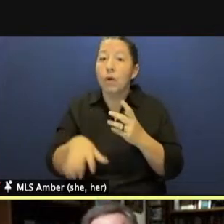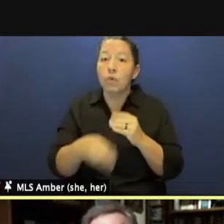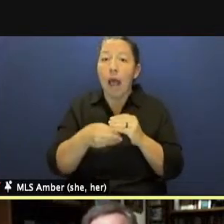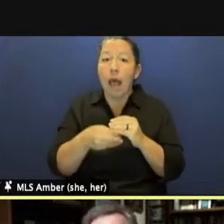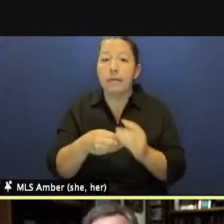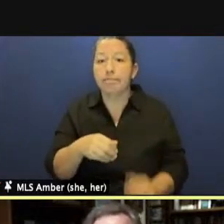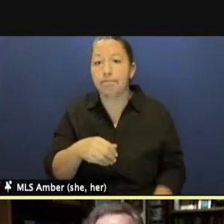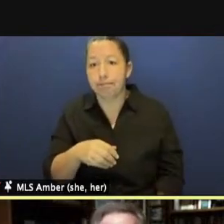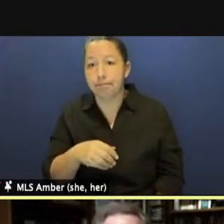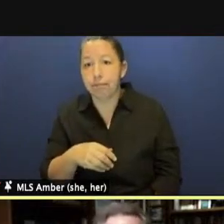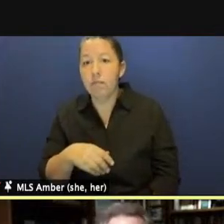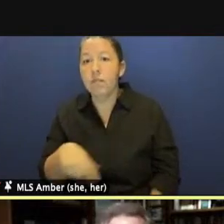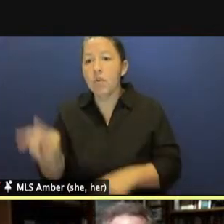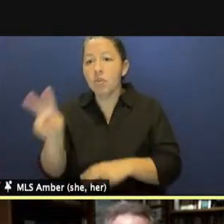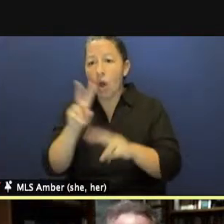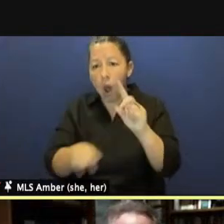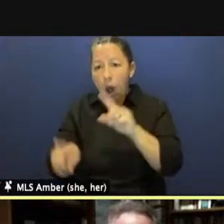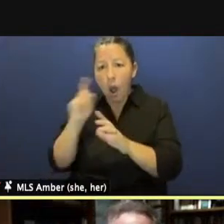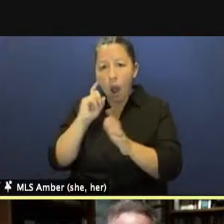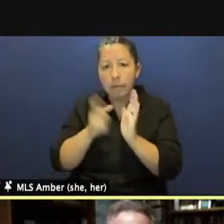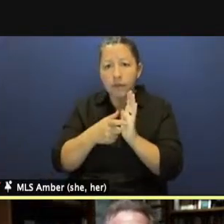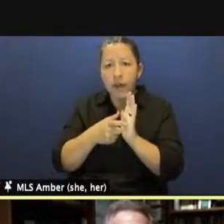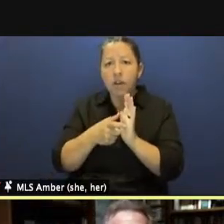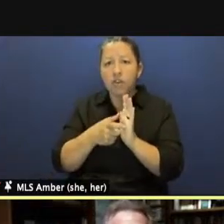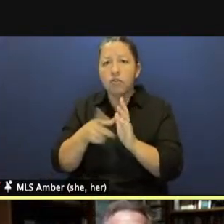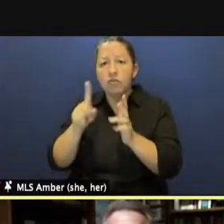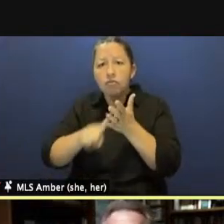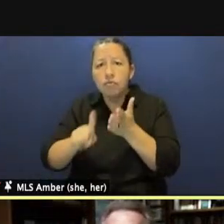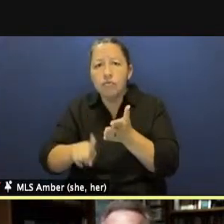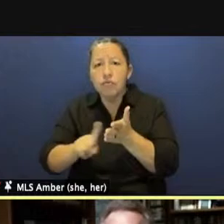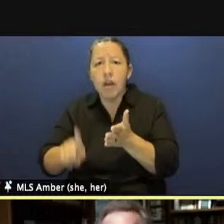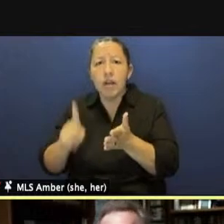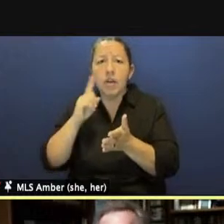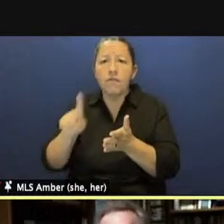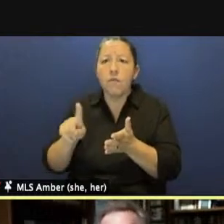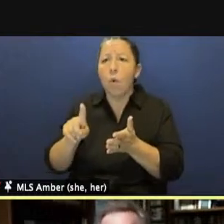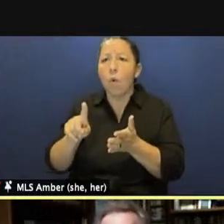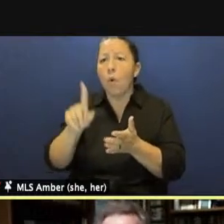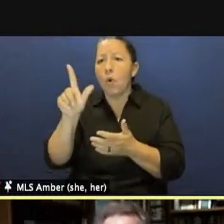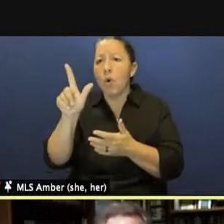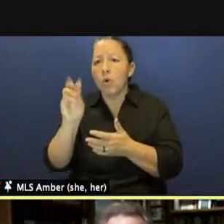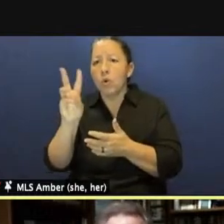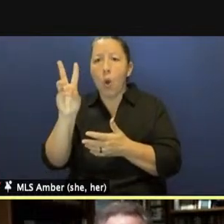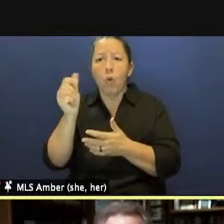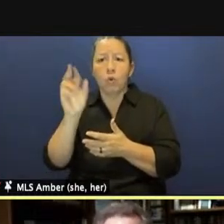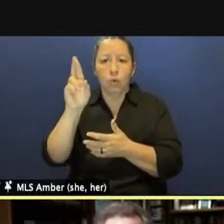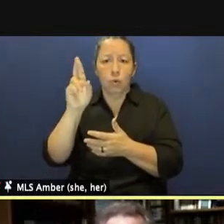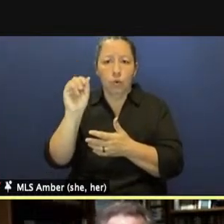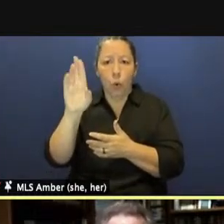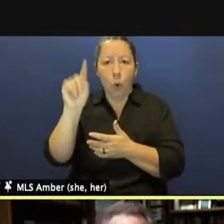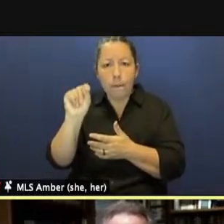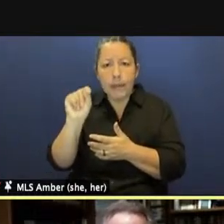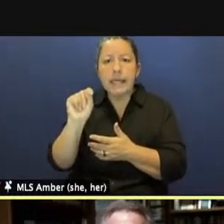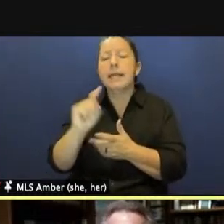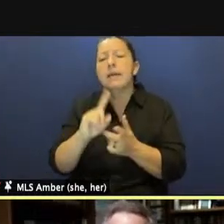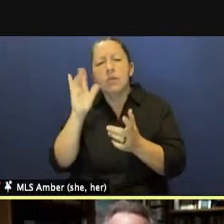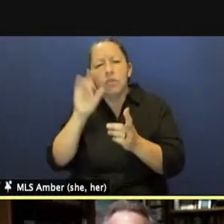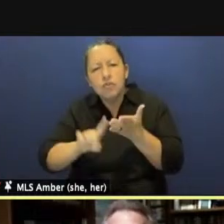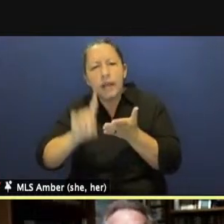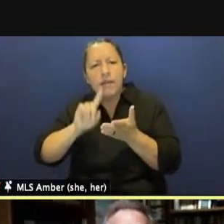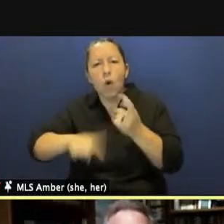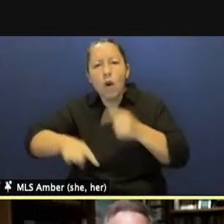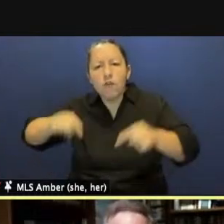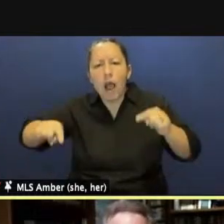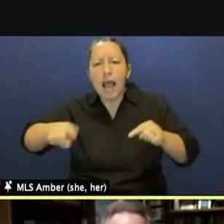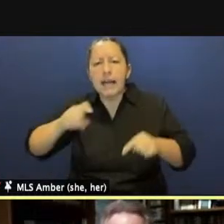in its low lunar orbit for a variety of dust, but also the